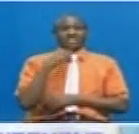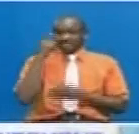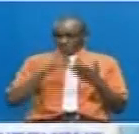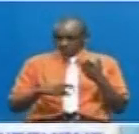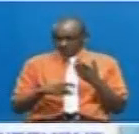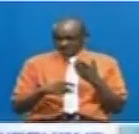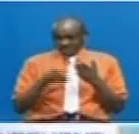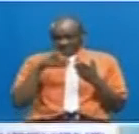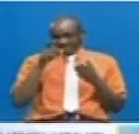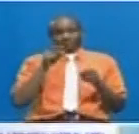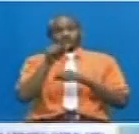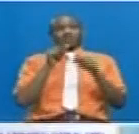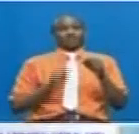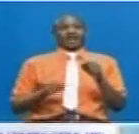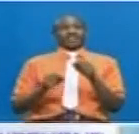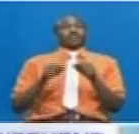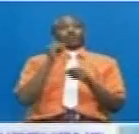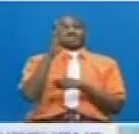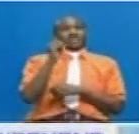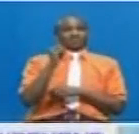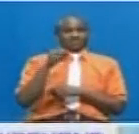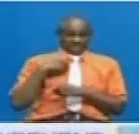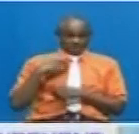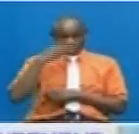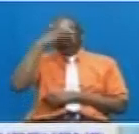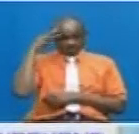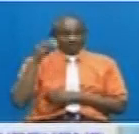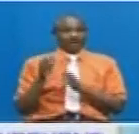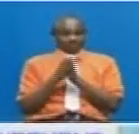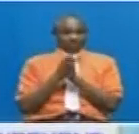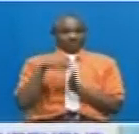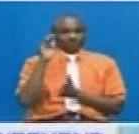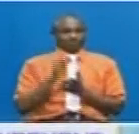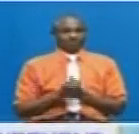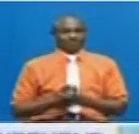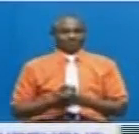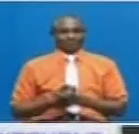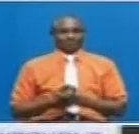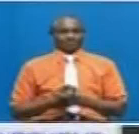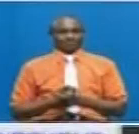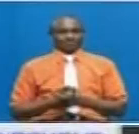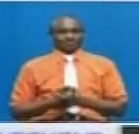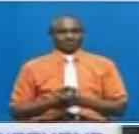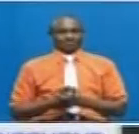narrative aimed at dividing the party. KTN's Wilson Mburu has those details.